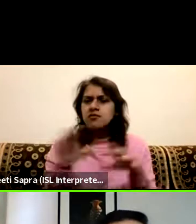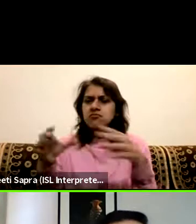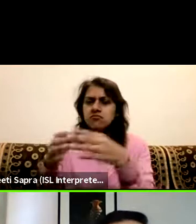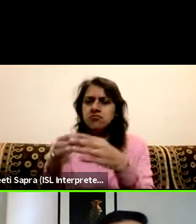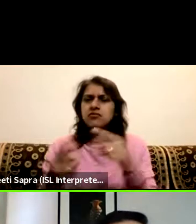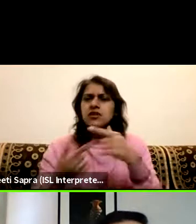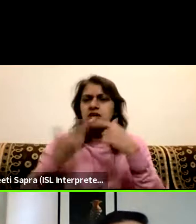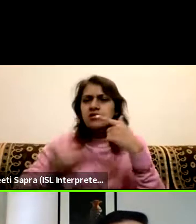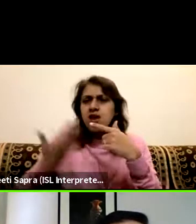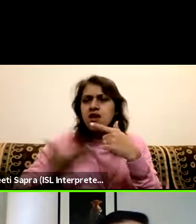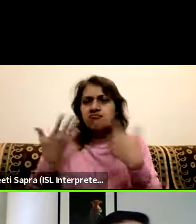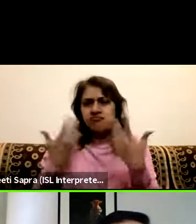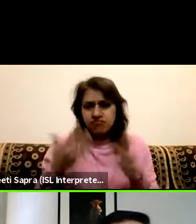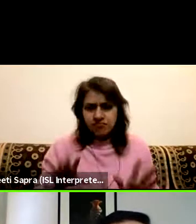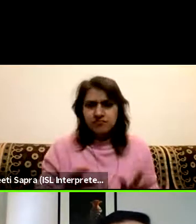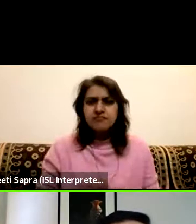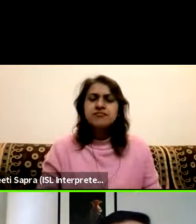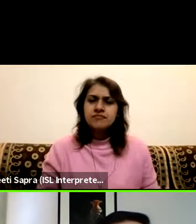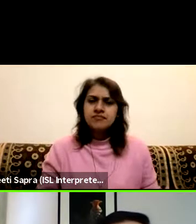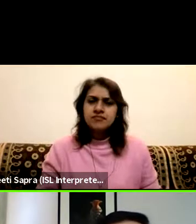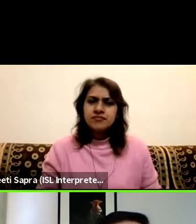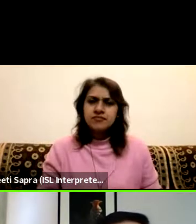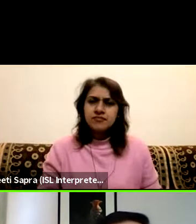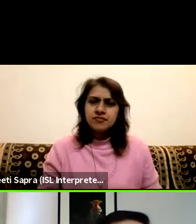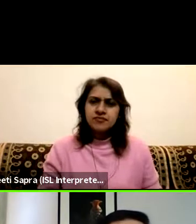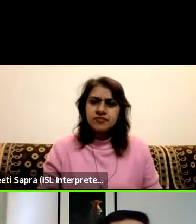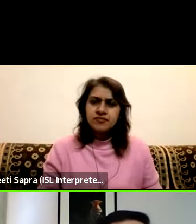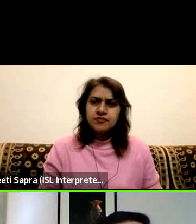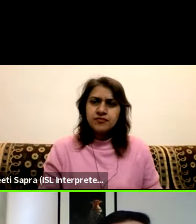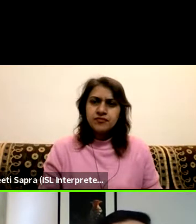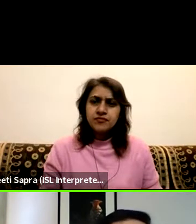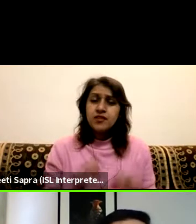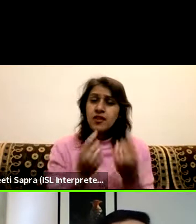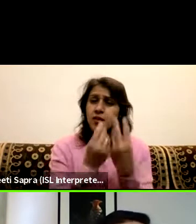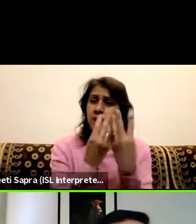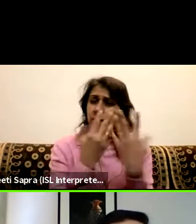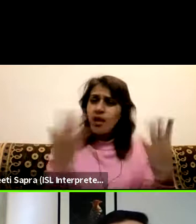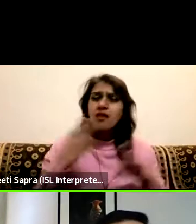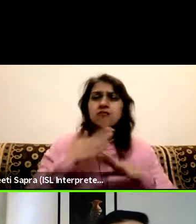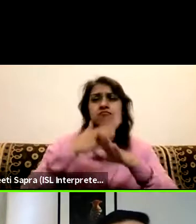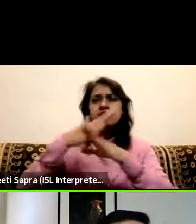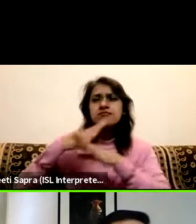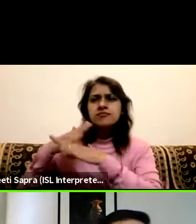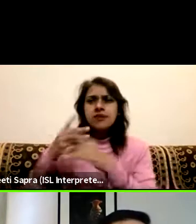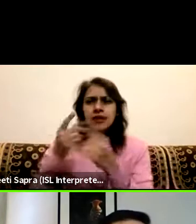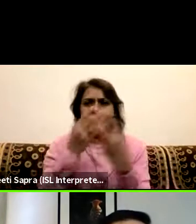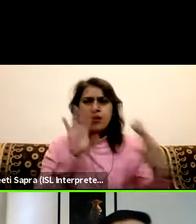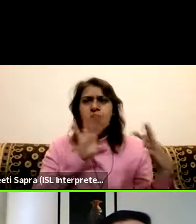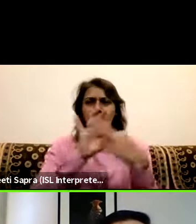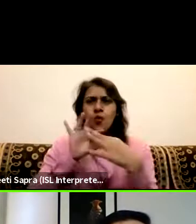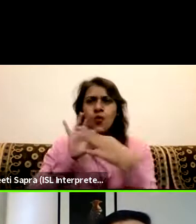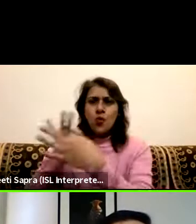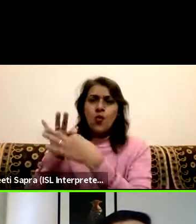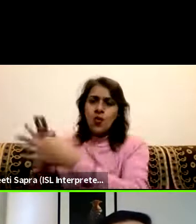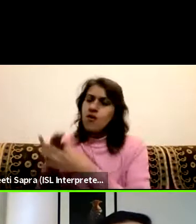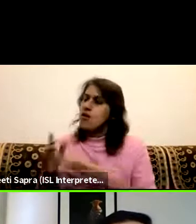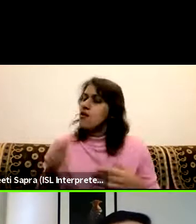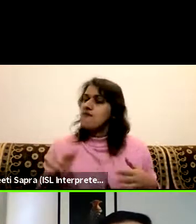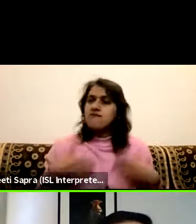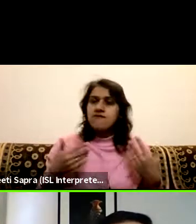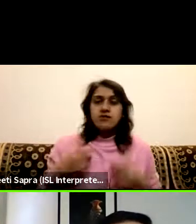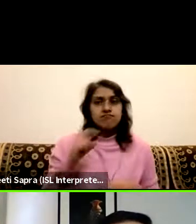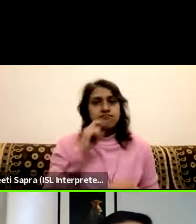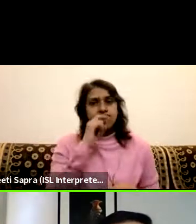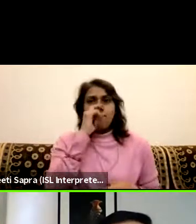across the country. We have a large number of partners who work with us. We are very proud of the